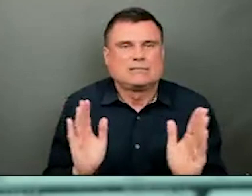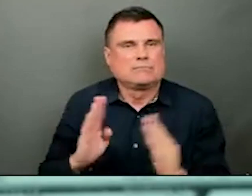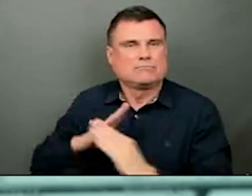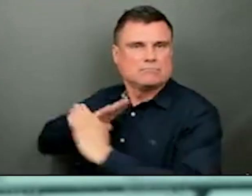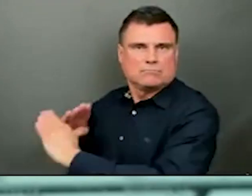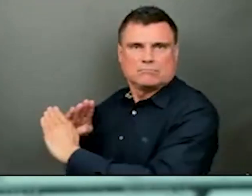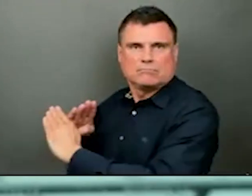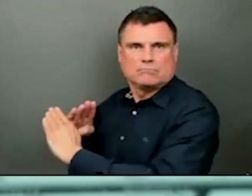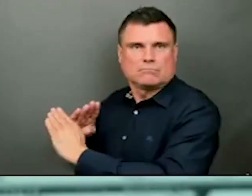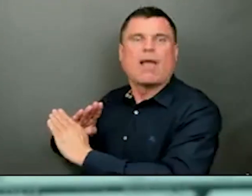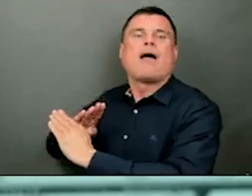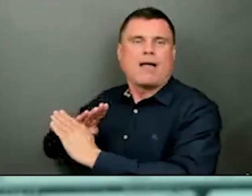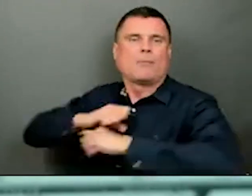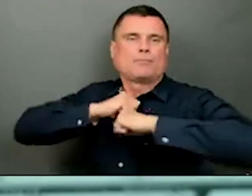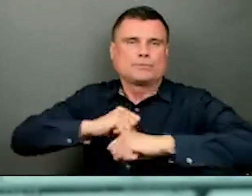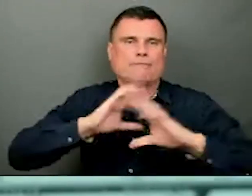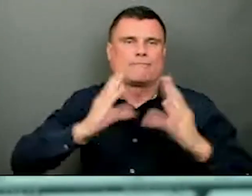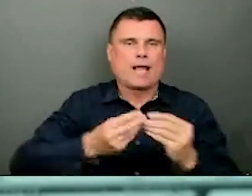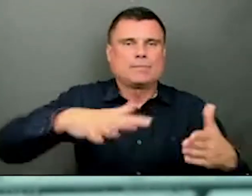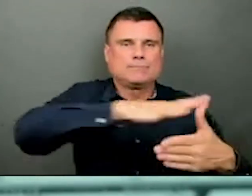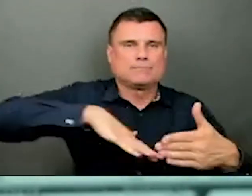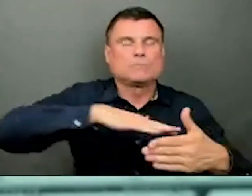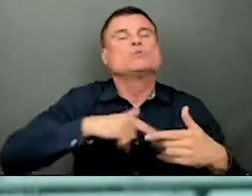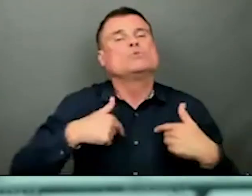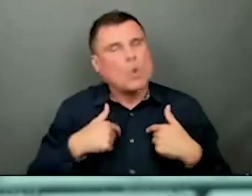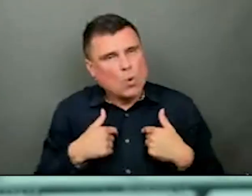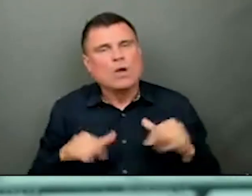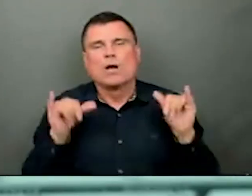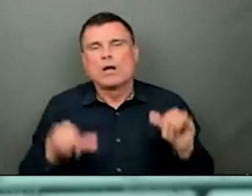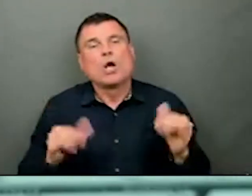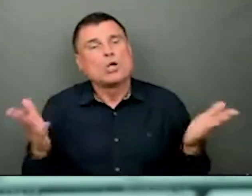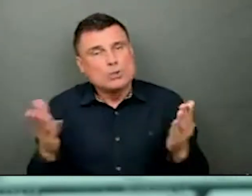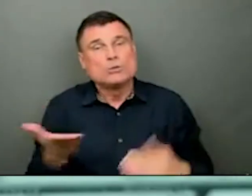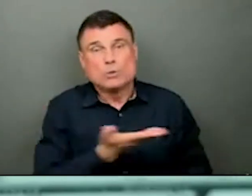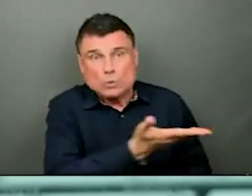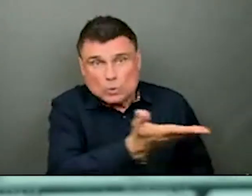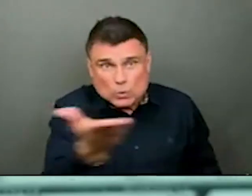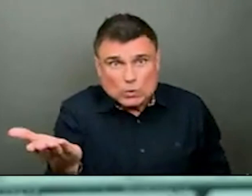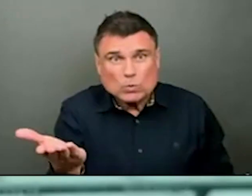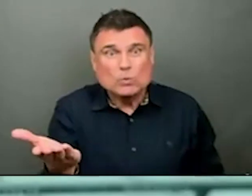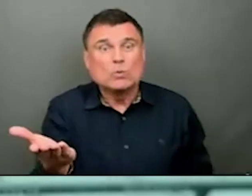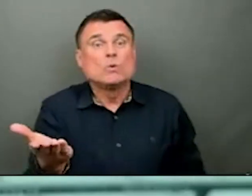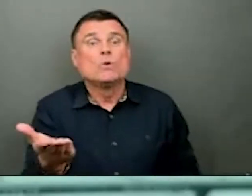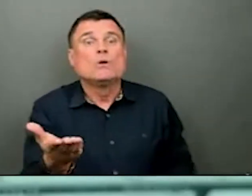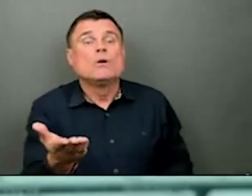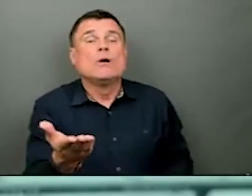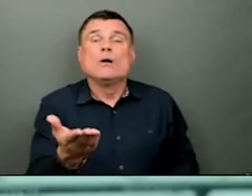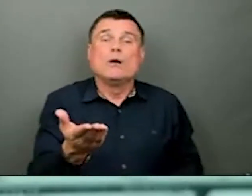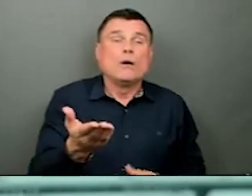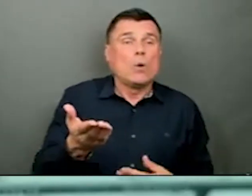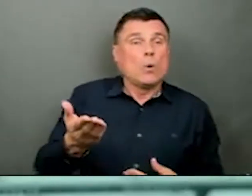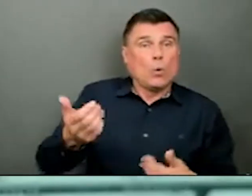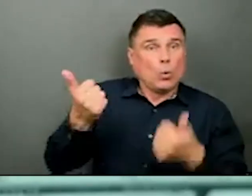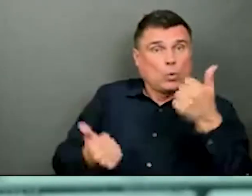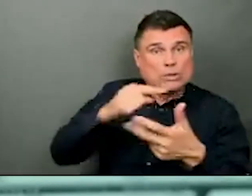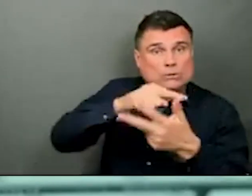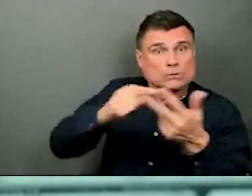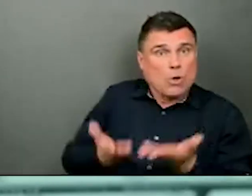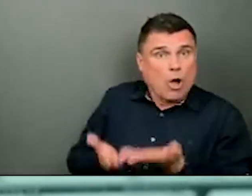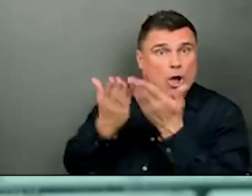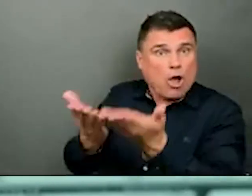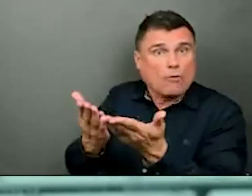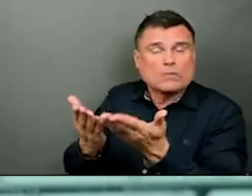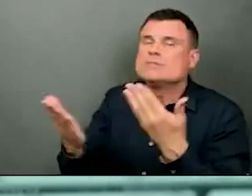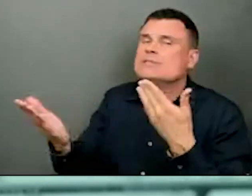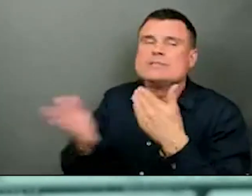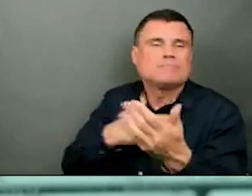everybody to receive the vaccine that is available to you first. And I can say that my family members received the AstraZeneca